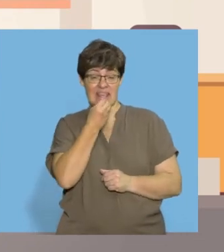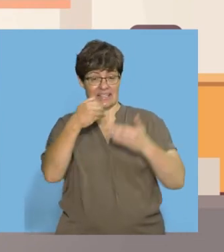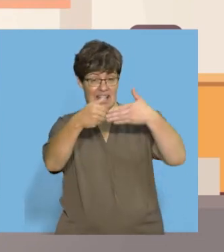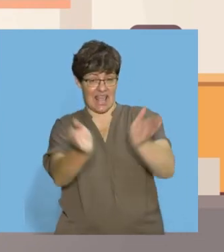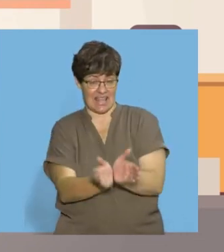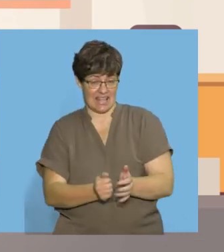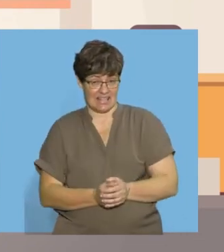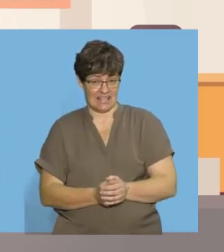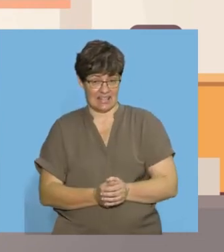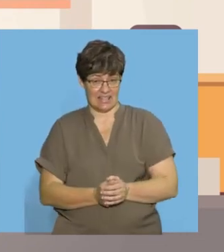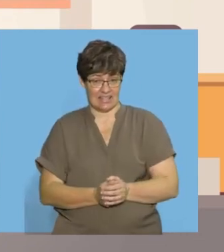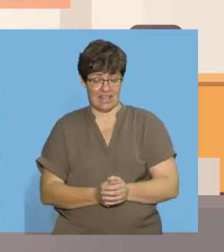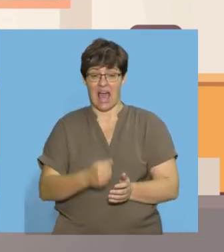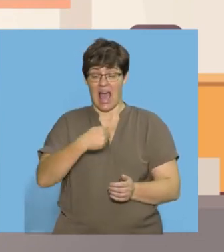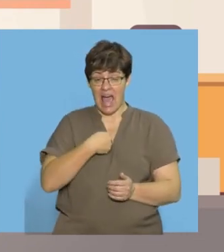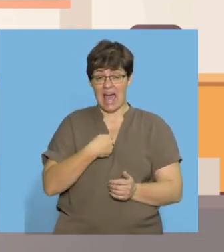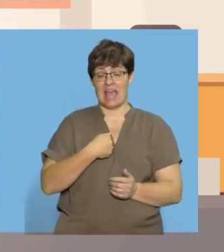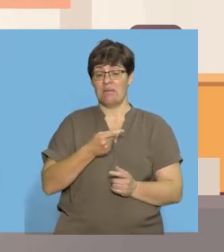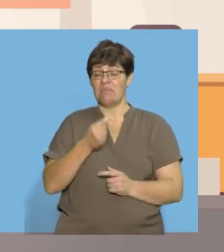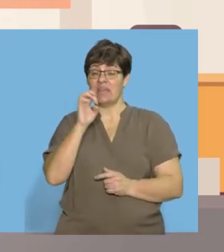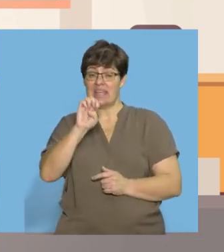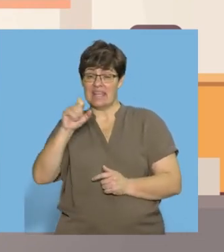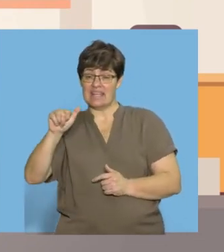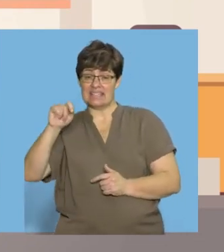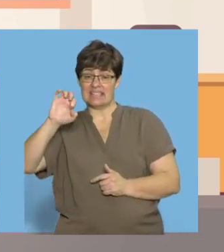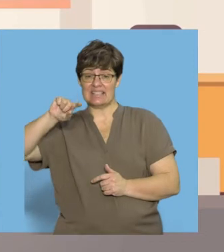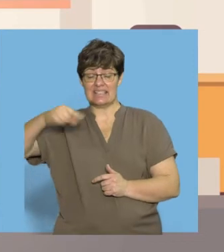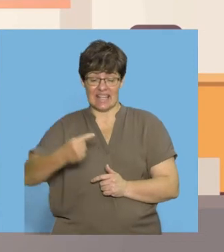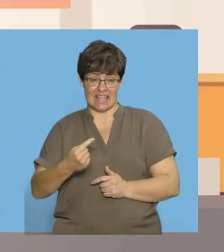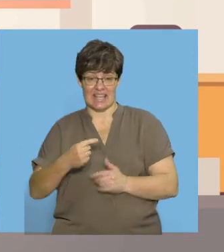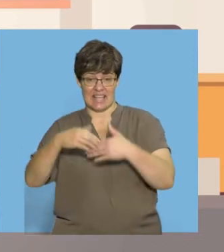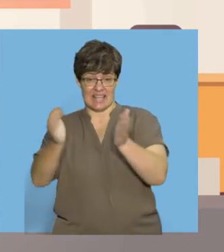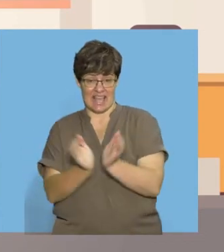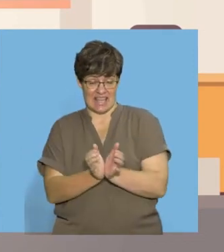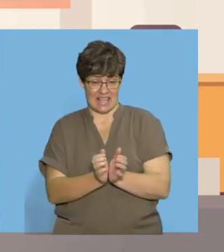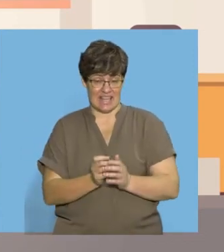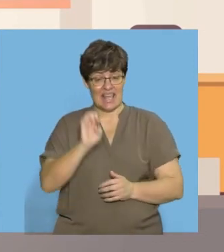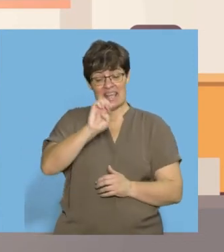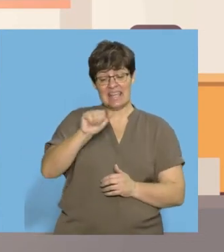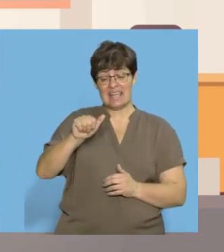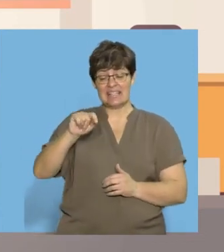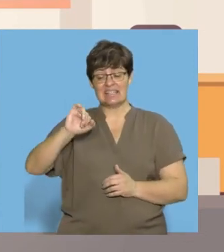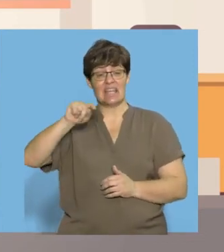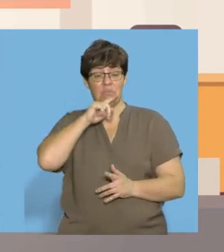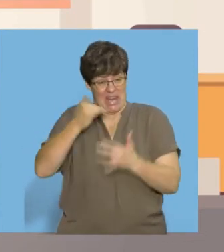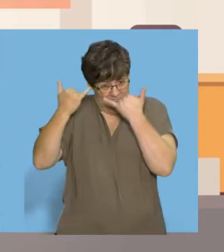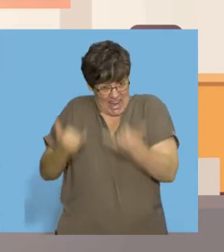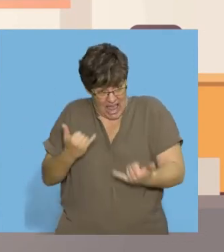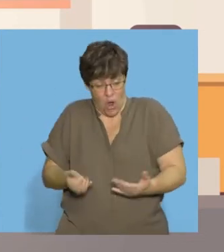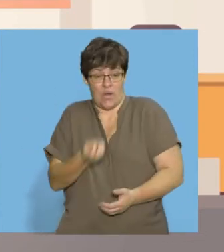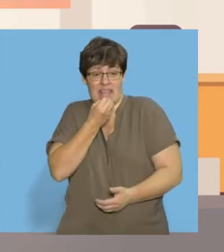I am eating cake. I am eating cake means I am eating it now.